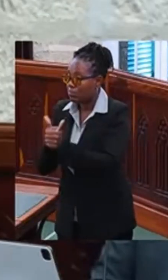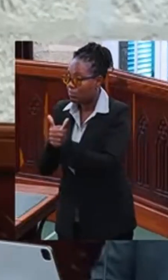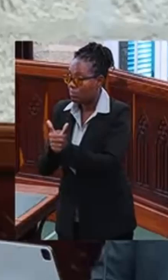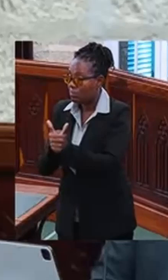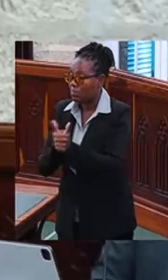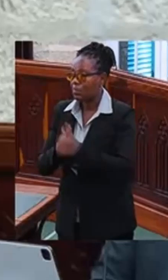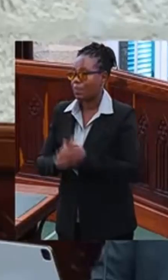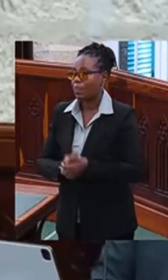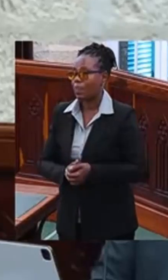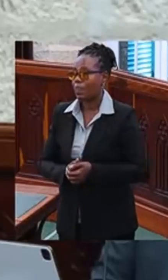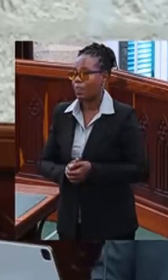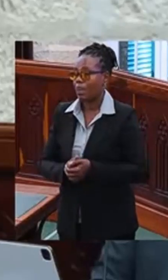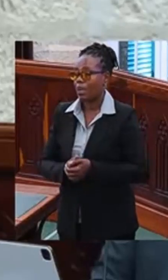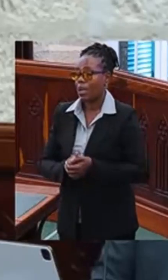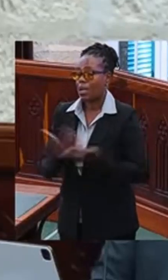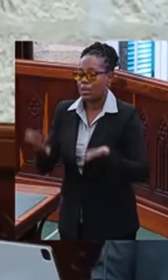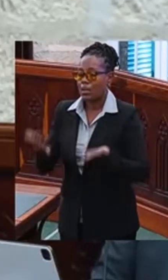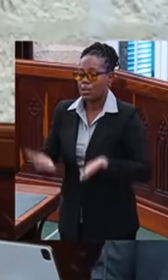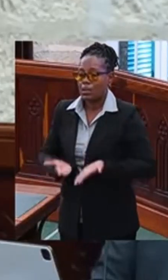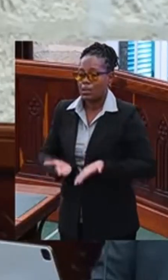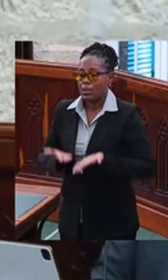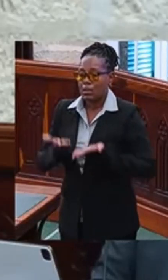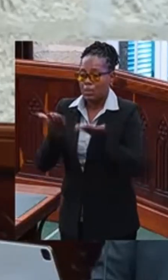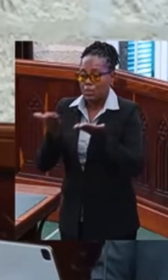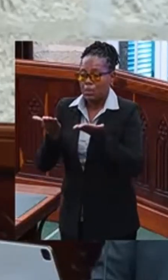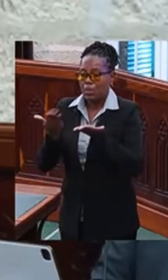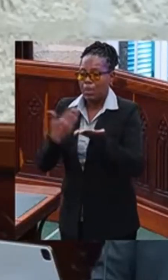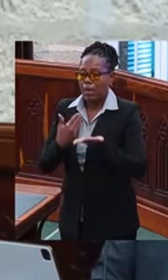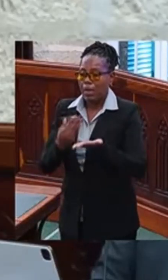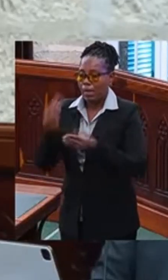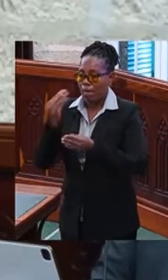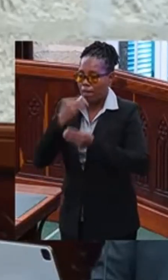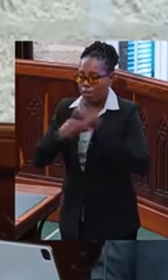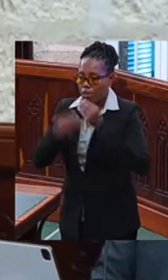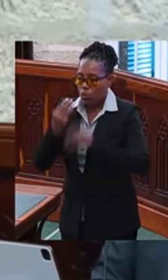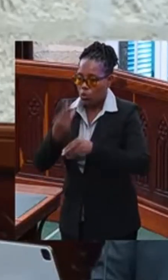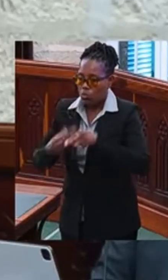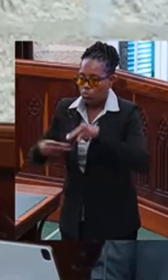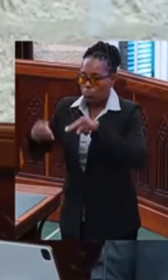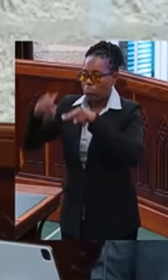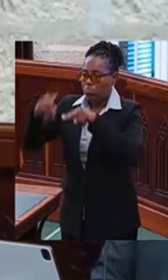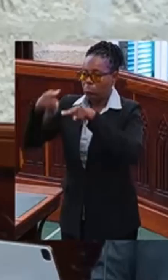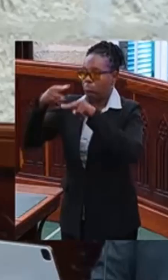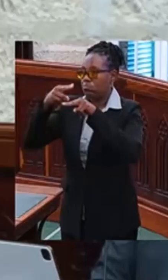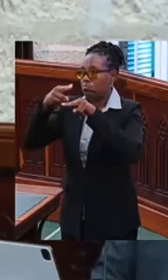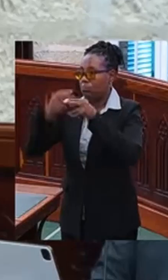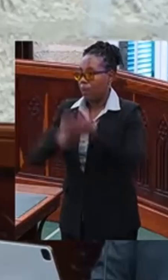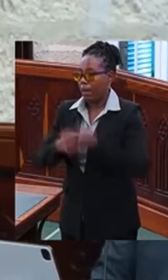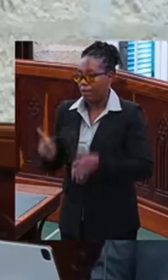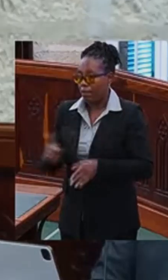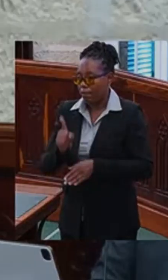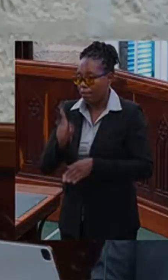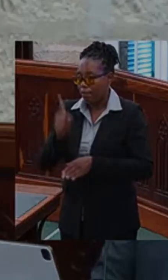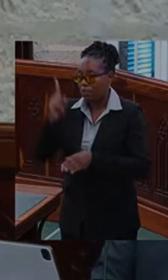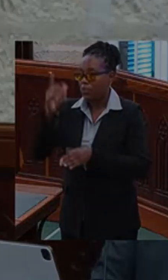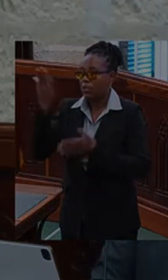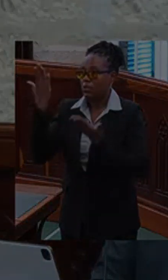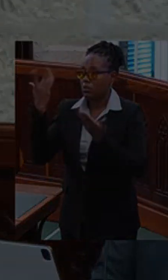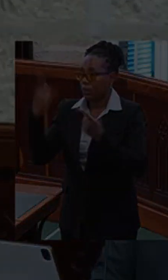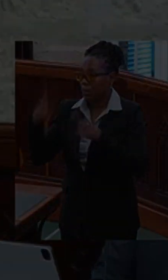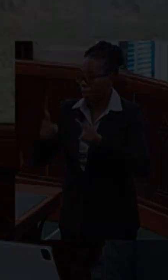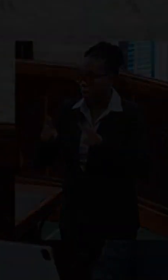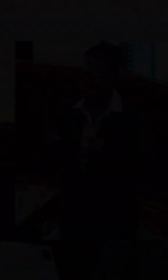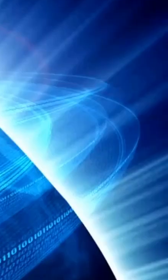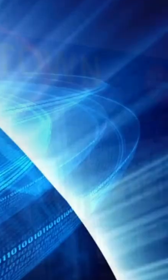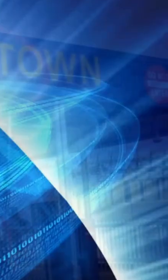several adjustments to the personal tax regimes to support lower and middle income workers, pensioners, and small